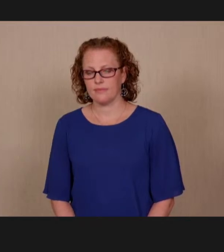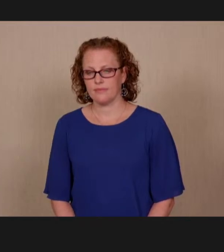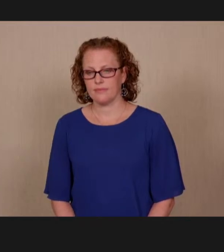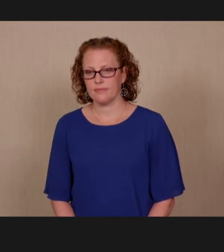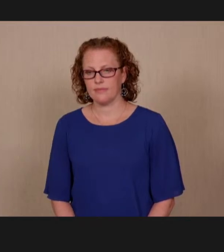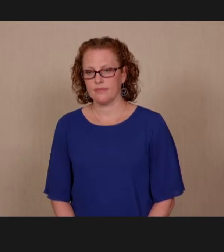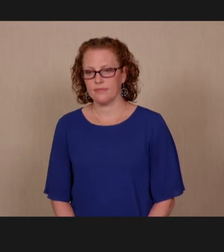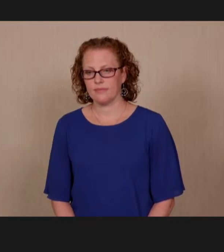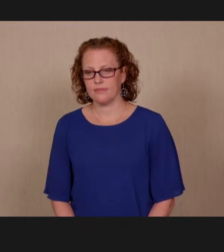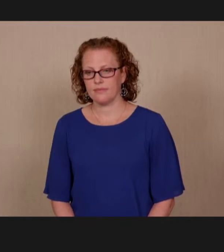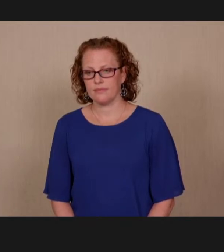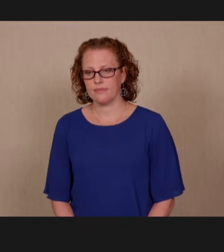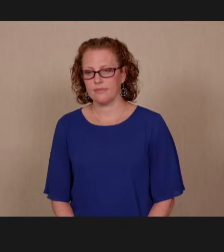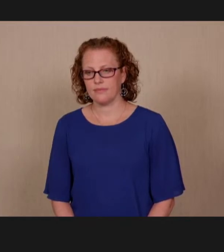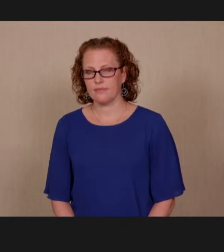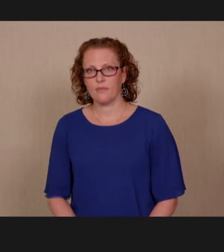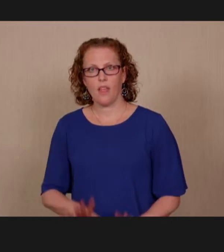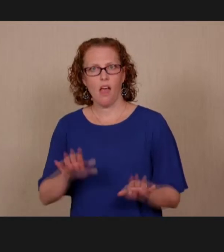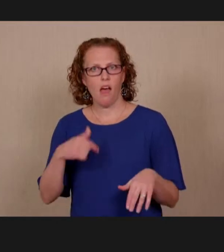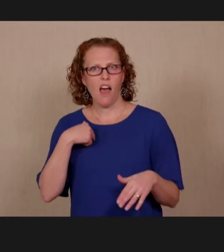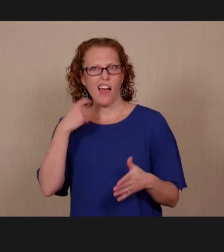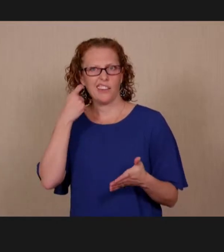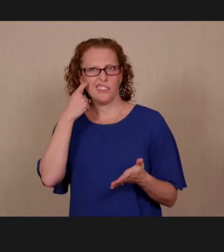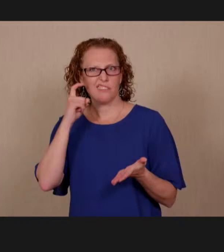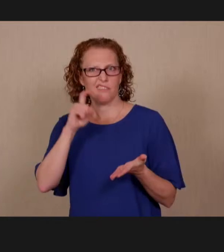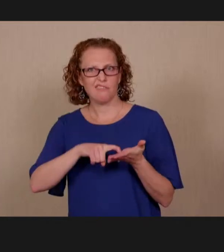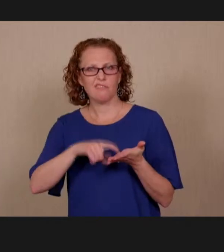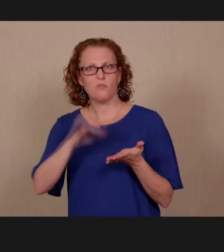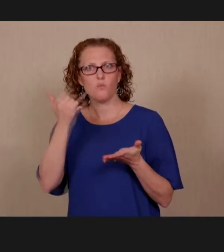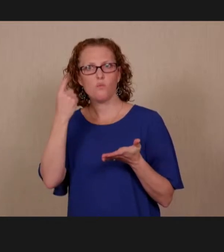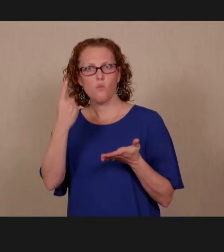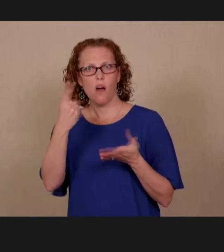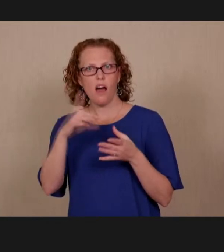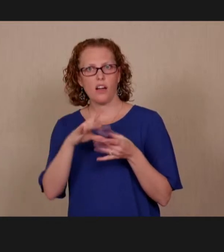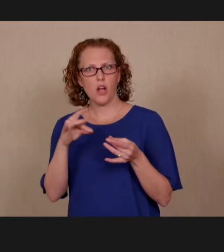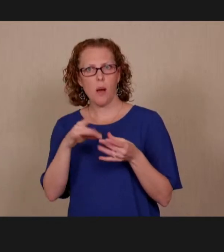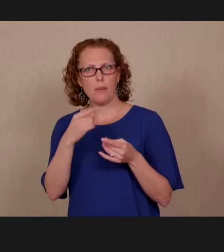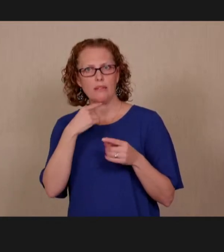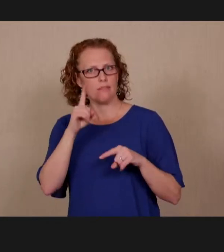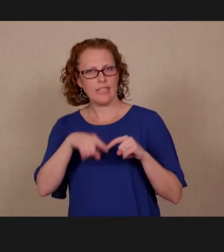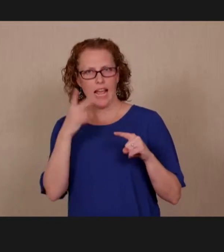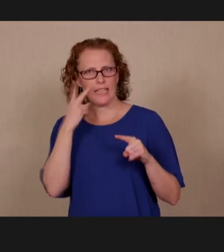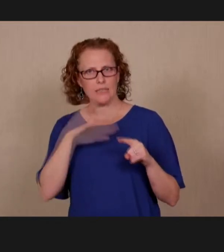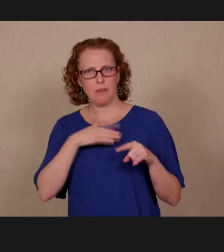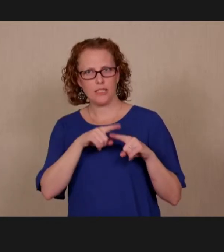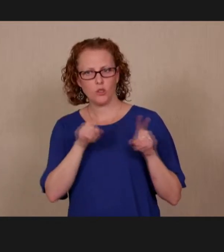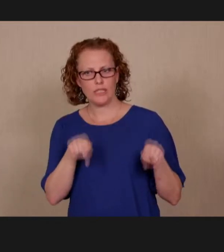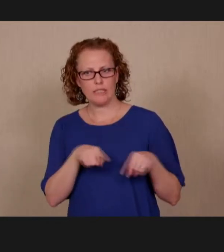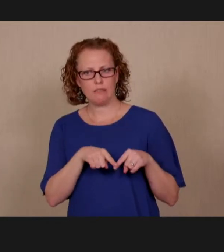Oh, I just received a comment from a panelist that they cannot see my screen.